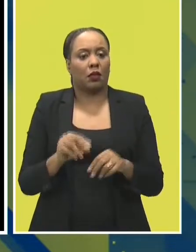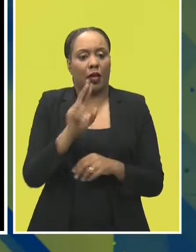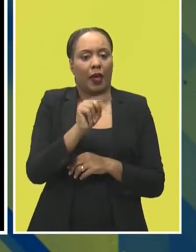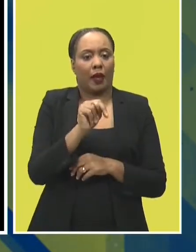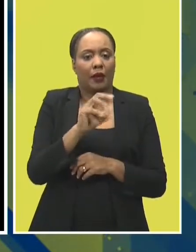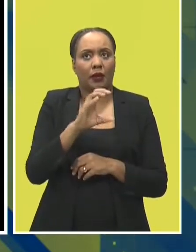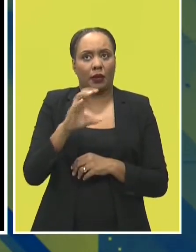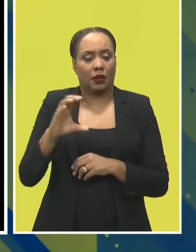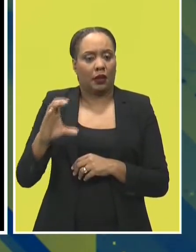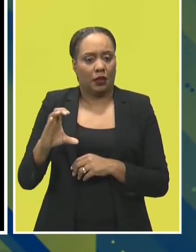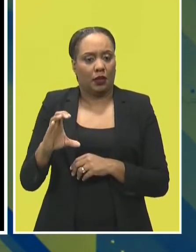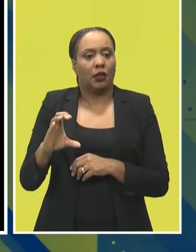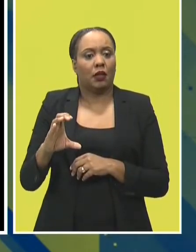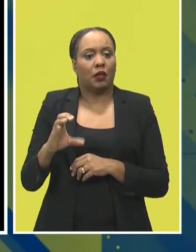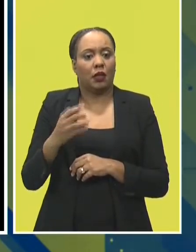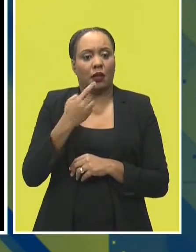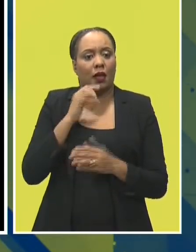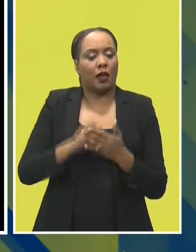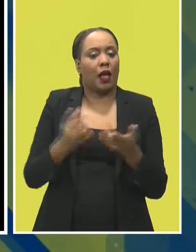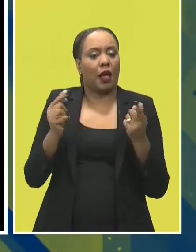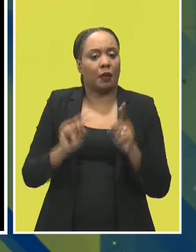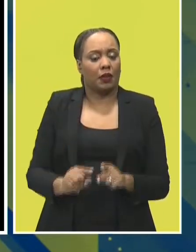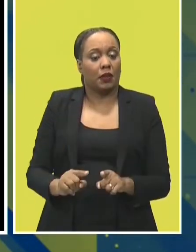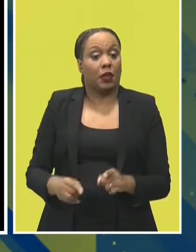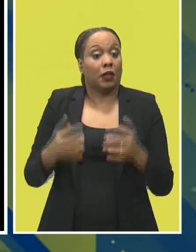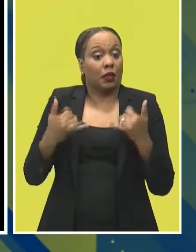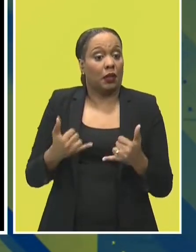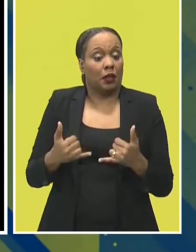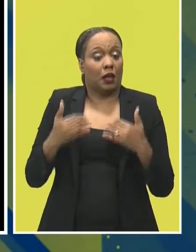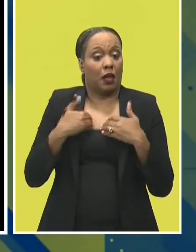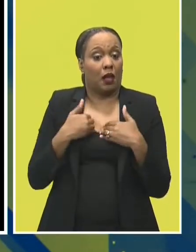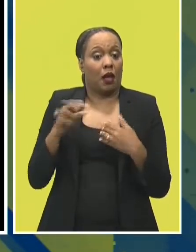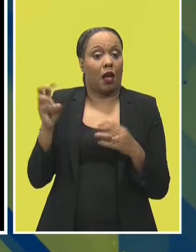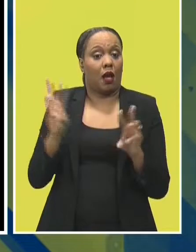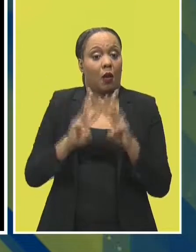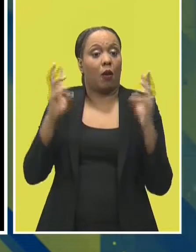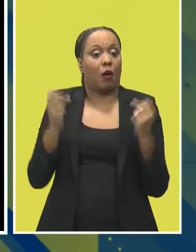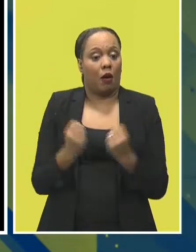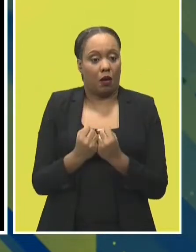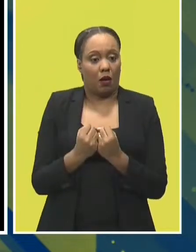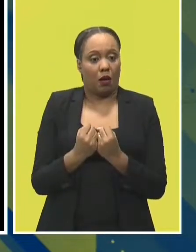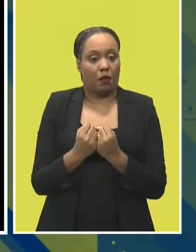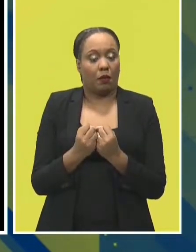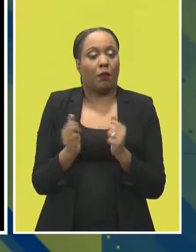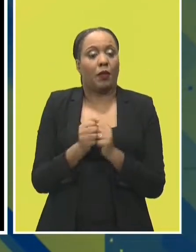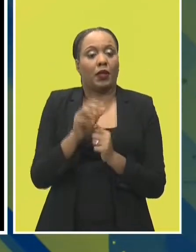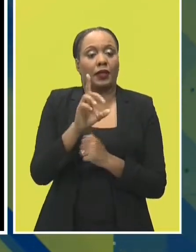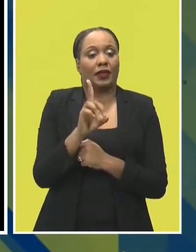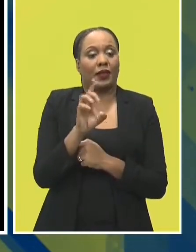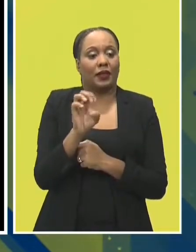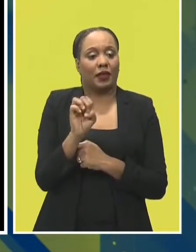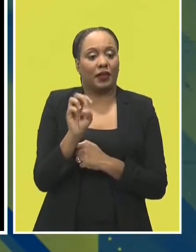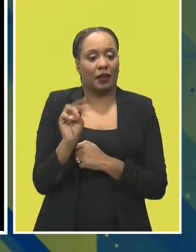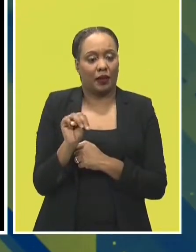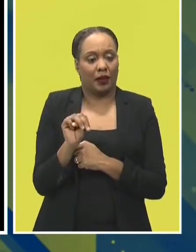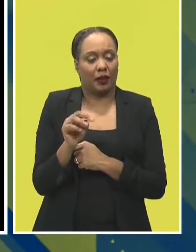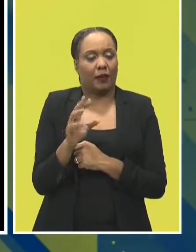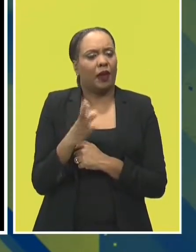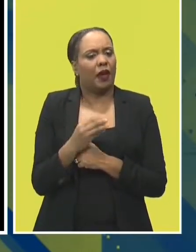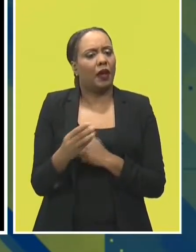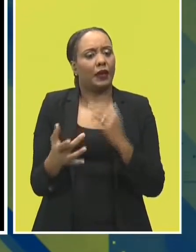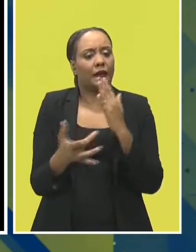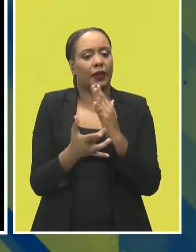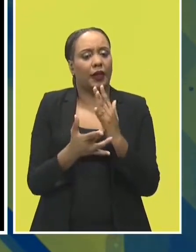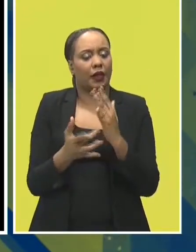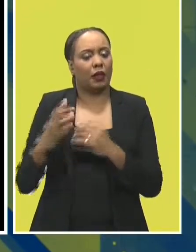who underwent a sensitization session and tabletop exercise conducted by the Department of Emergency Management and members of the